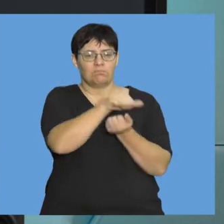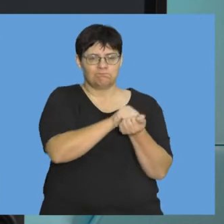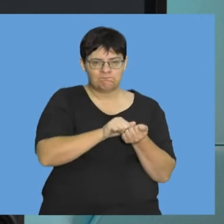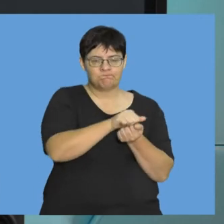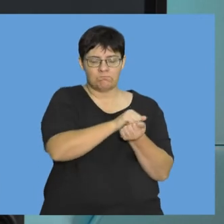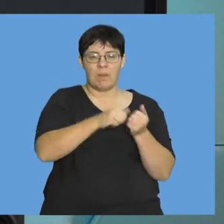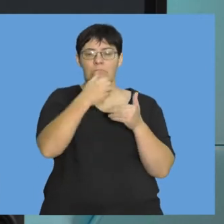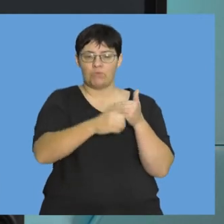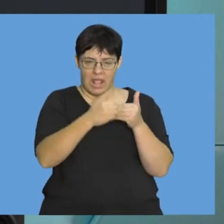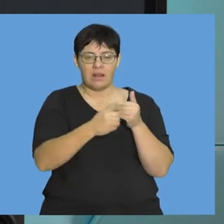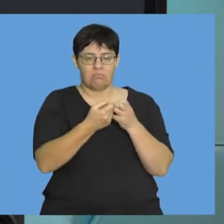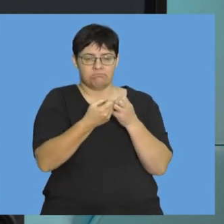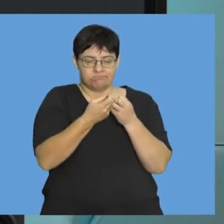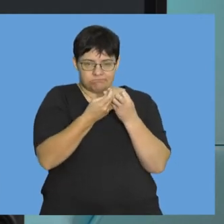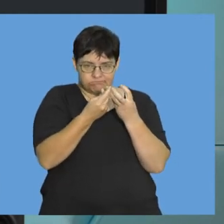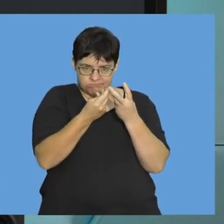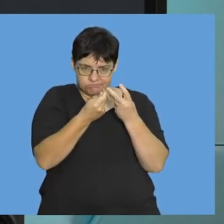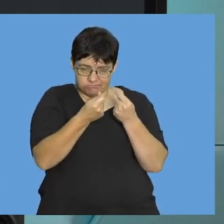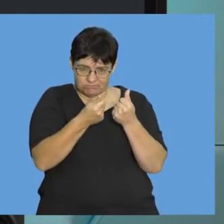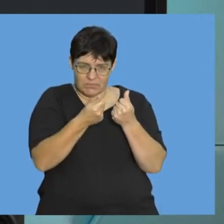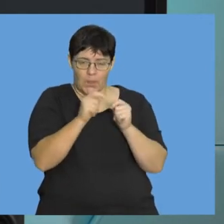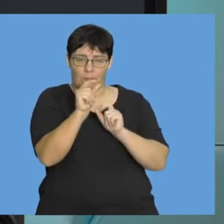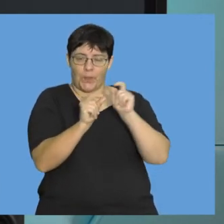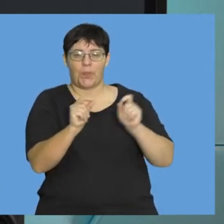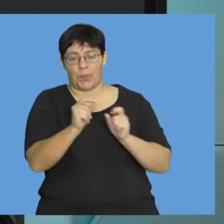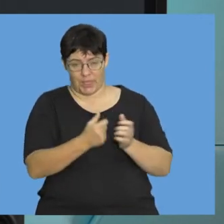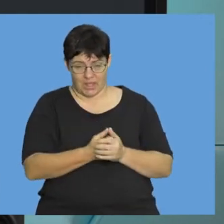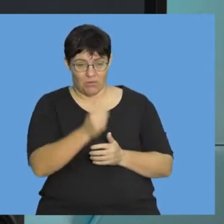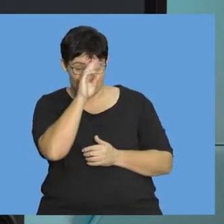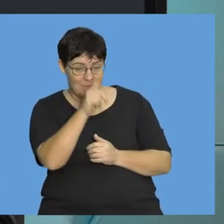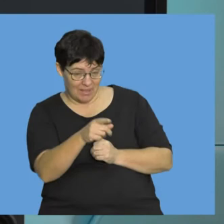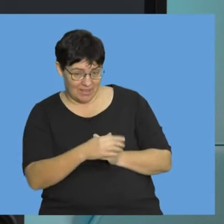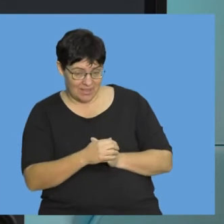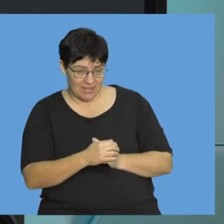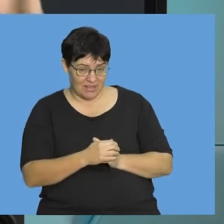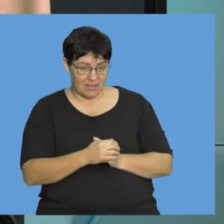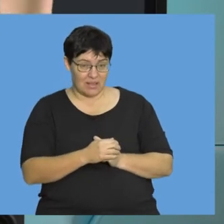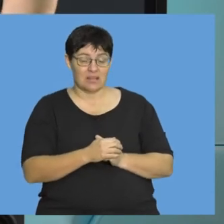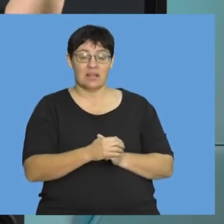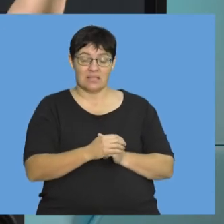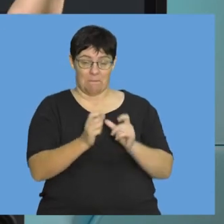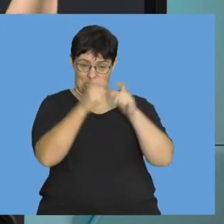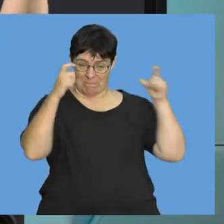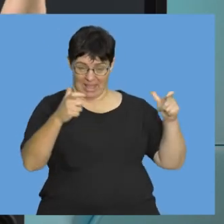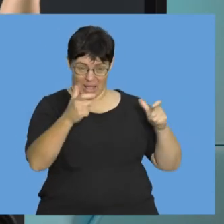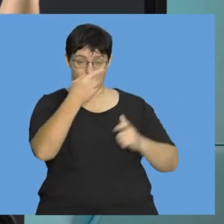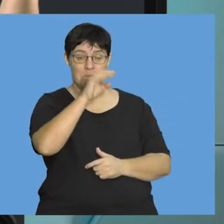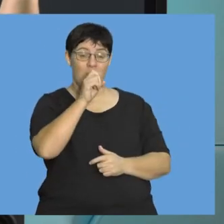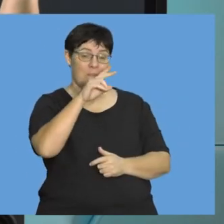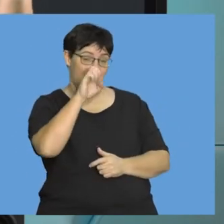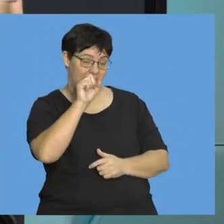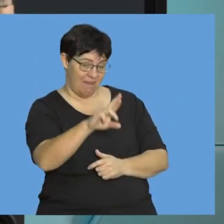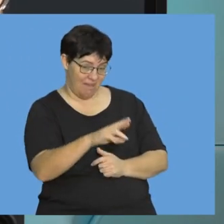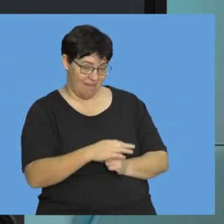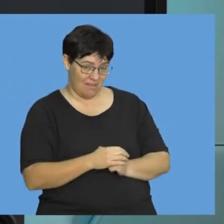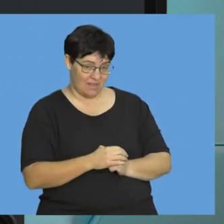bread and it starts to break it up, all right, into smaller pieces. Because remember, it's a polymer, it's big.